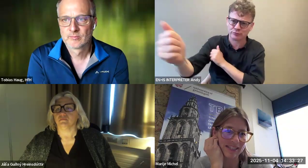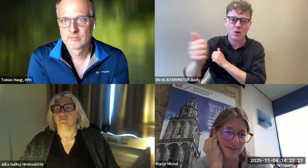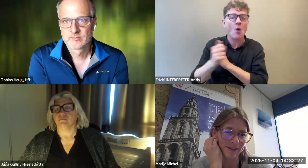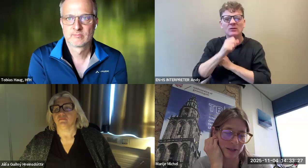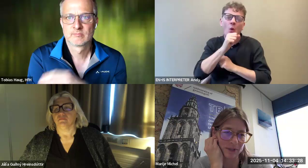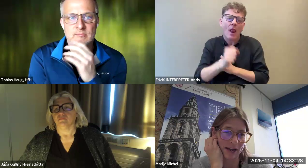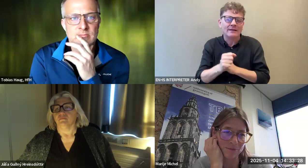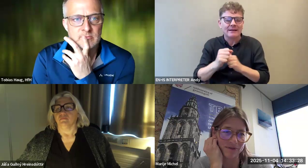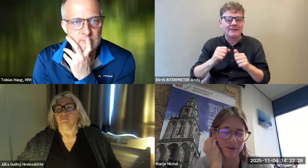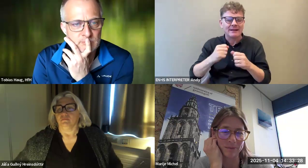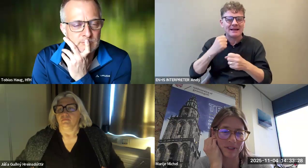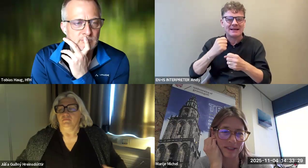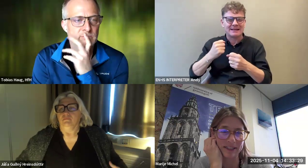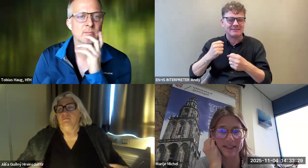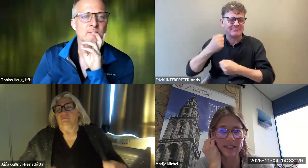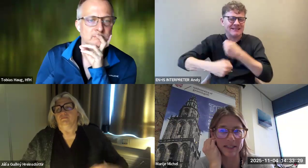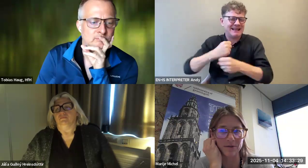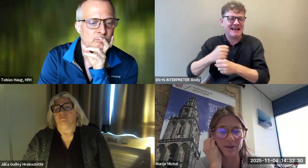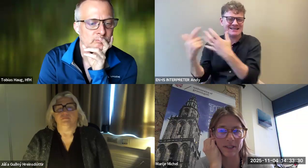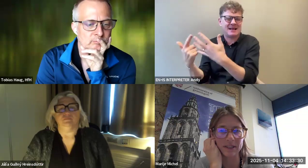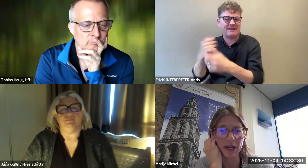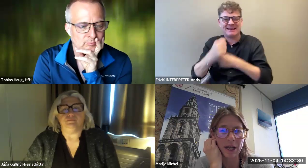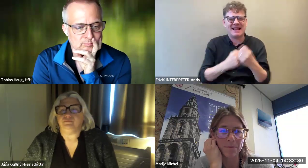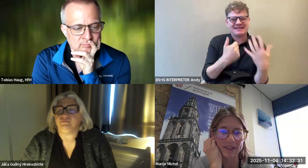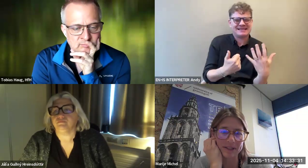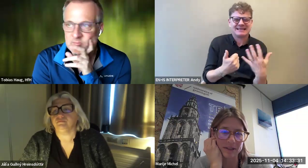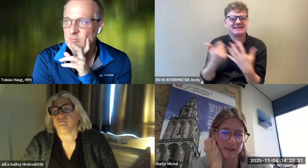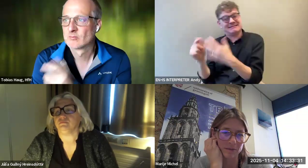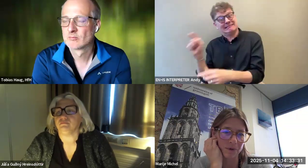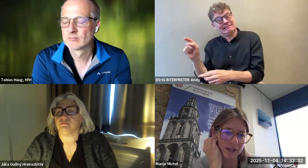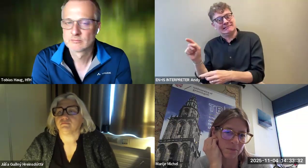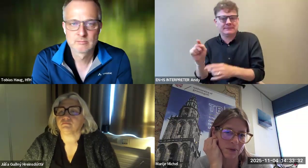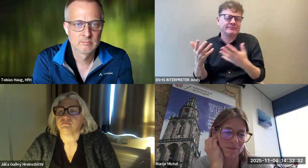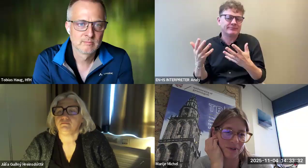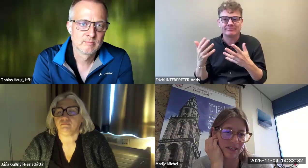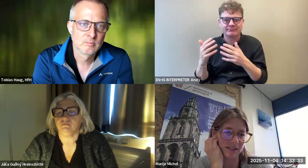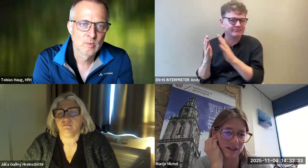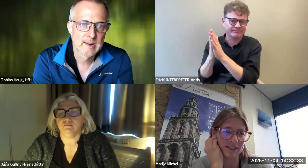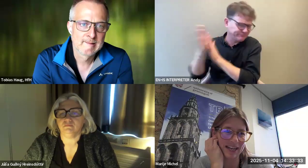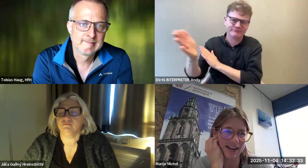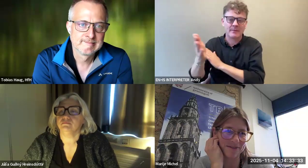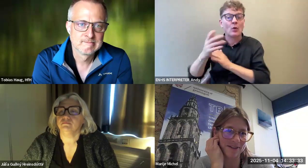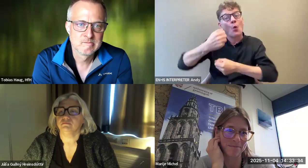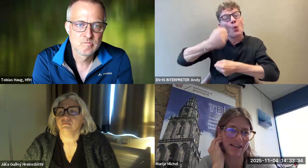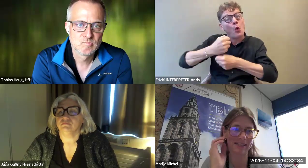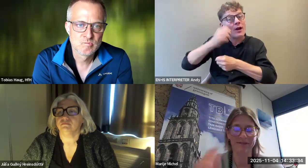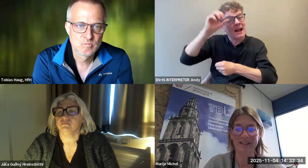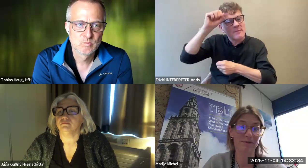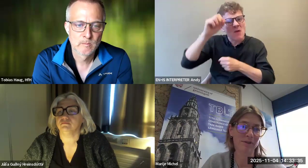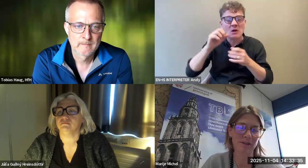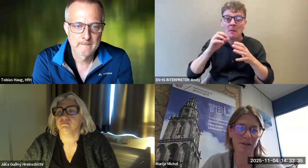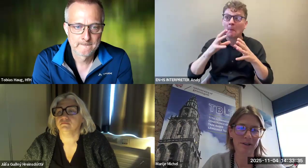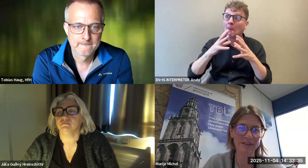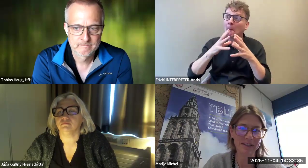so in year 7, that outperformed the year 6 students, but the working memory did not have a